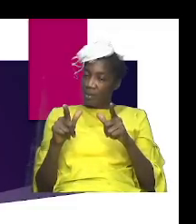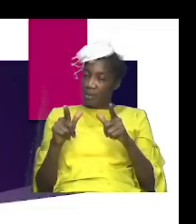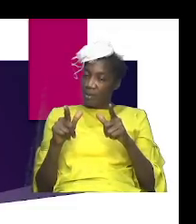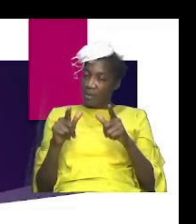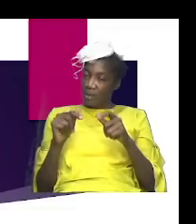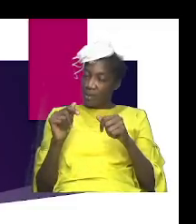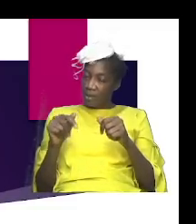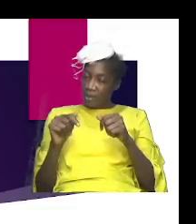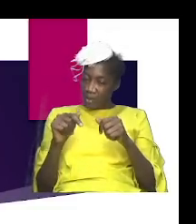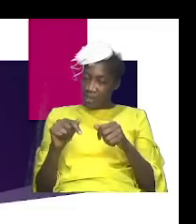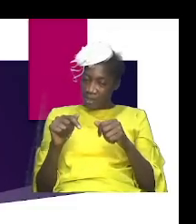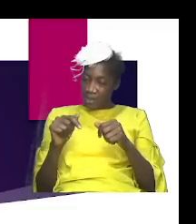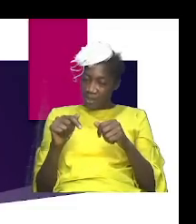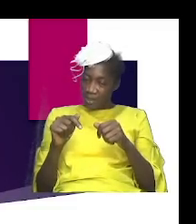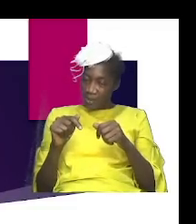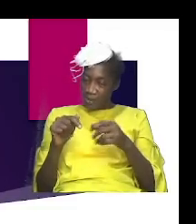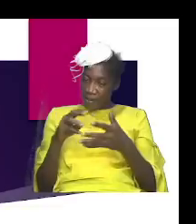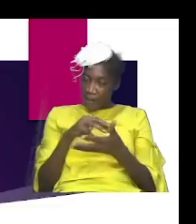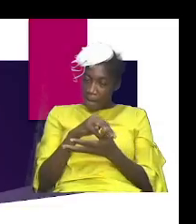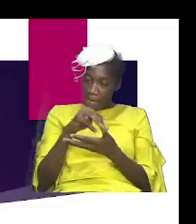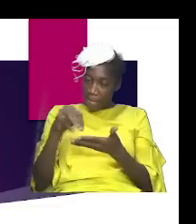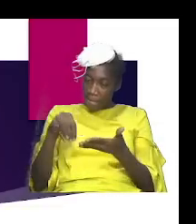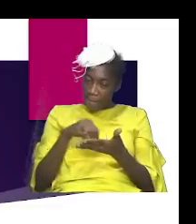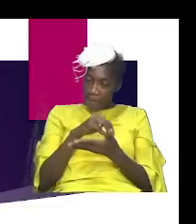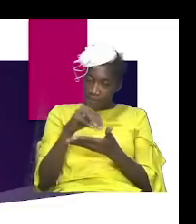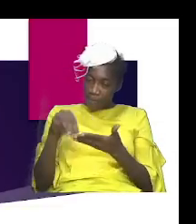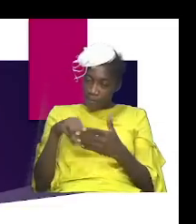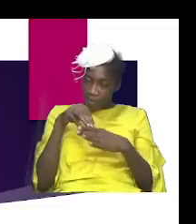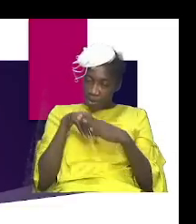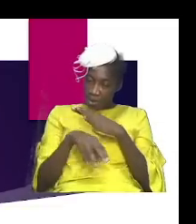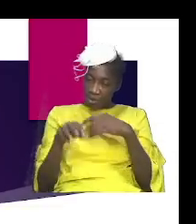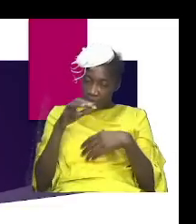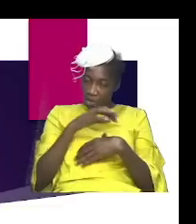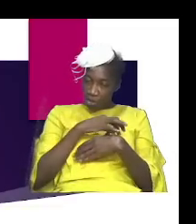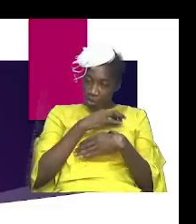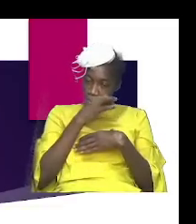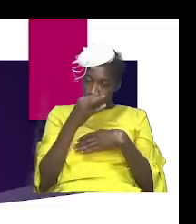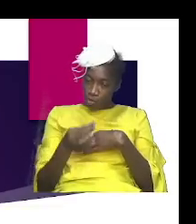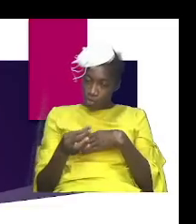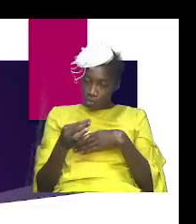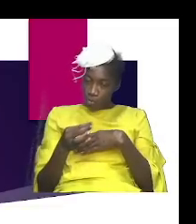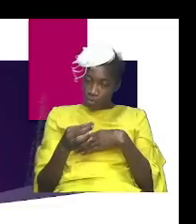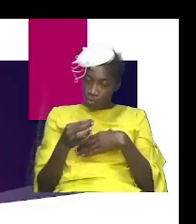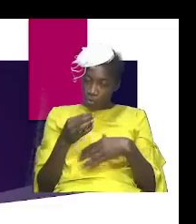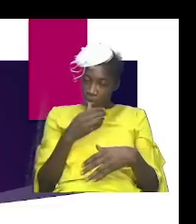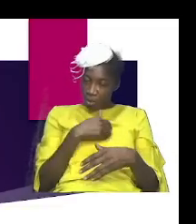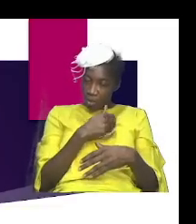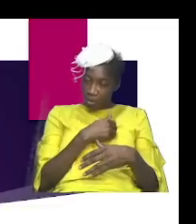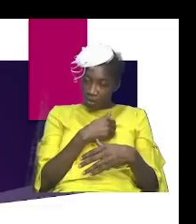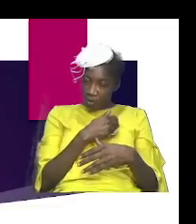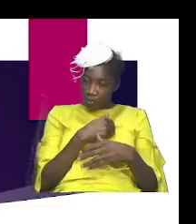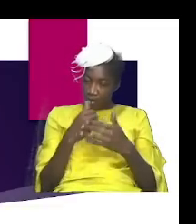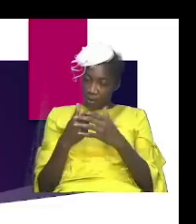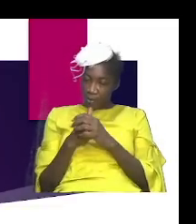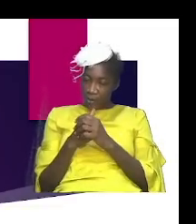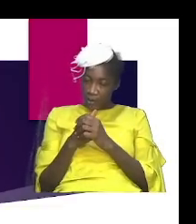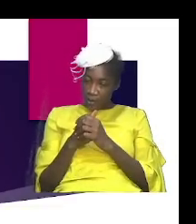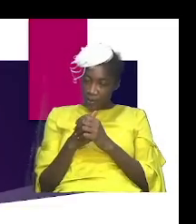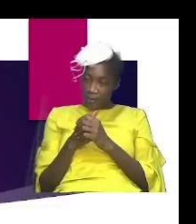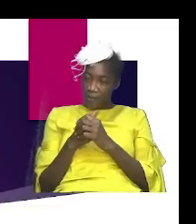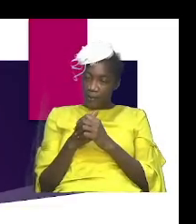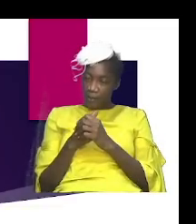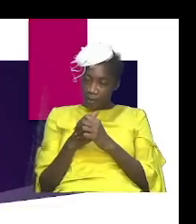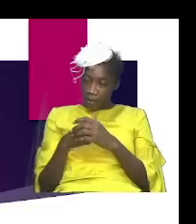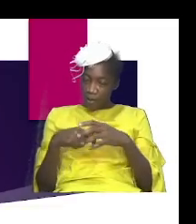it marinate over our soul and spirit and get into our system. It's very, very,